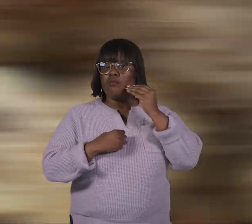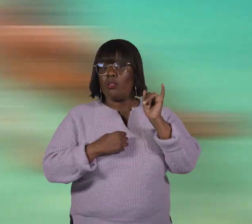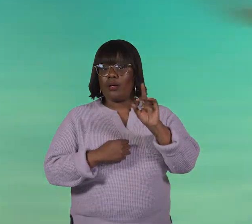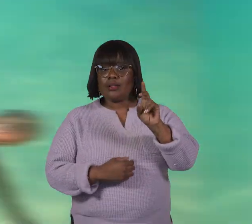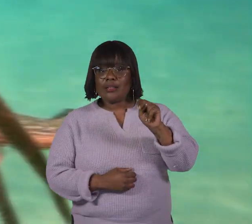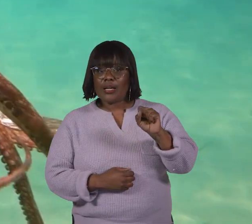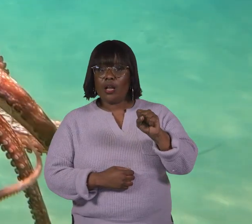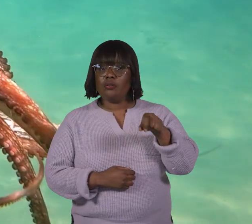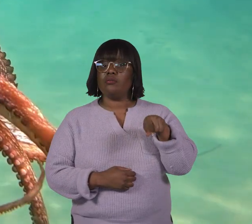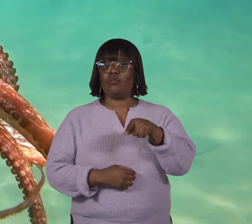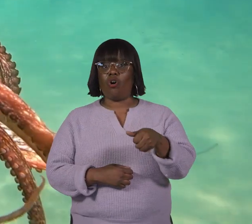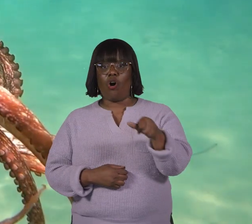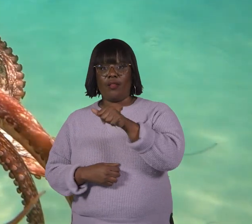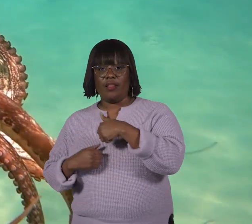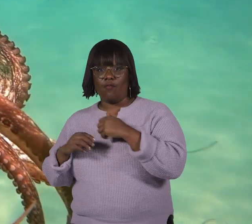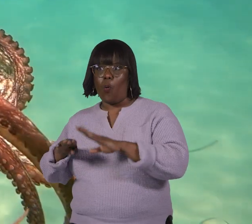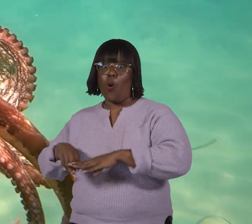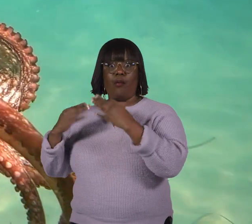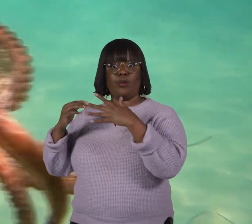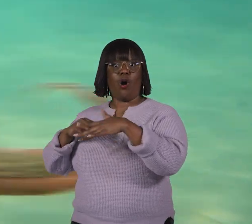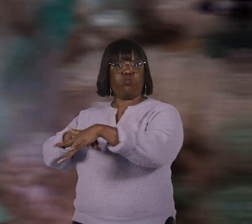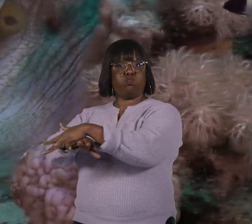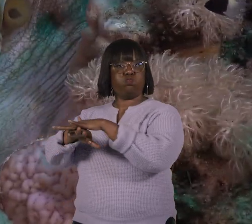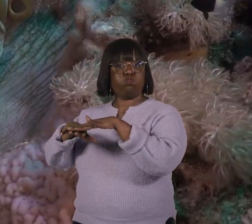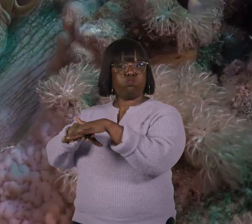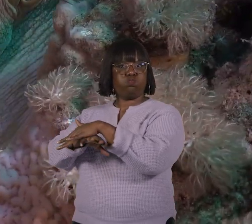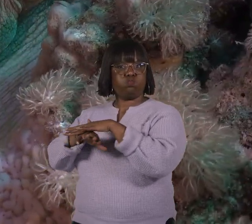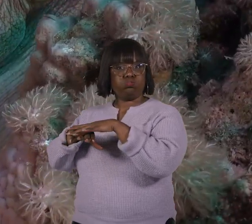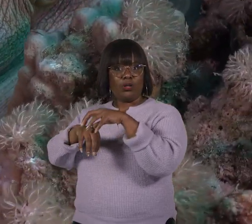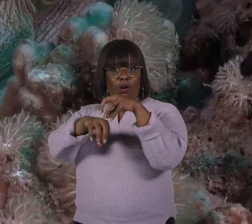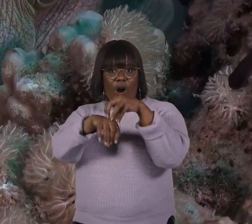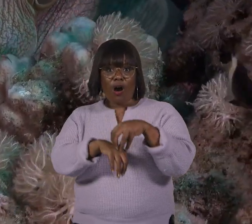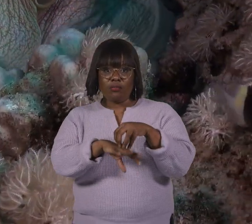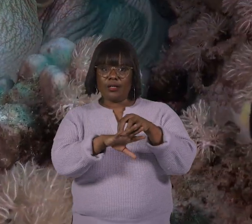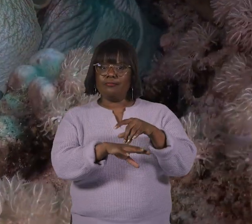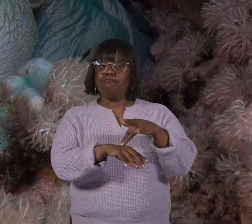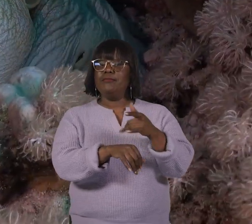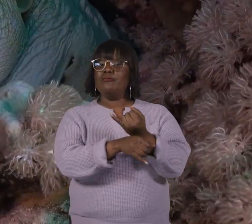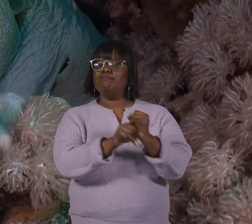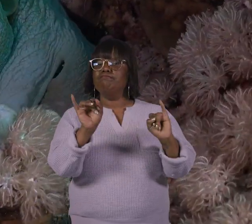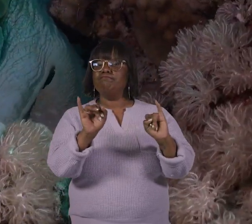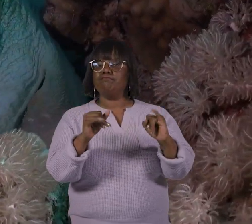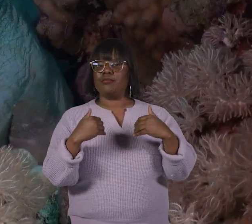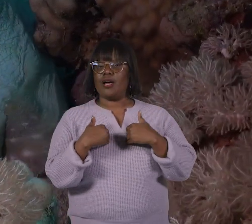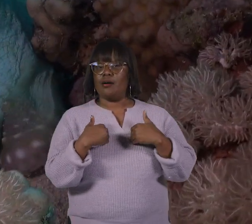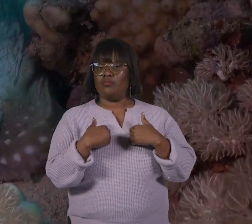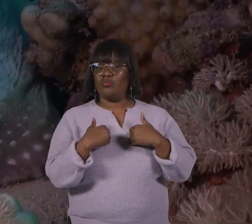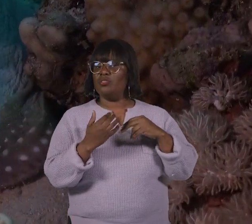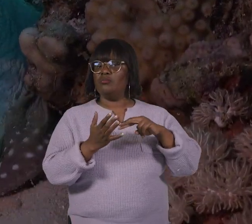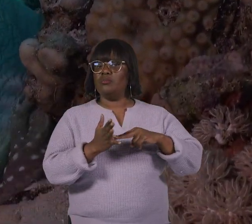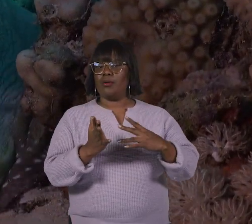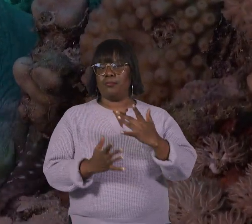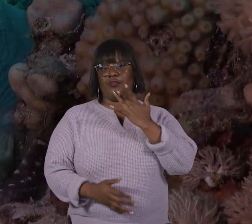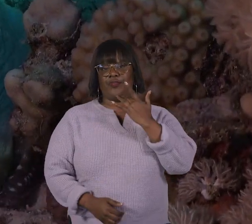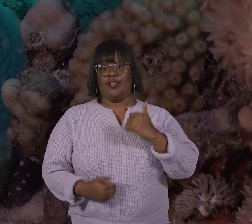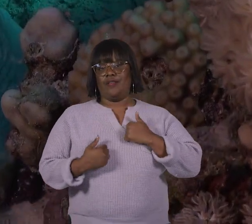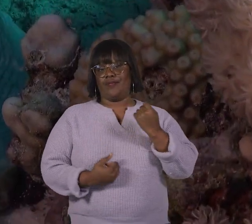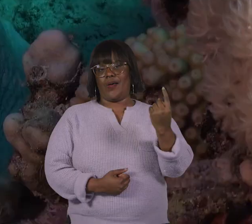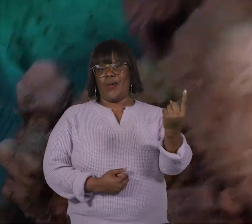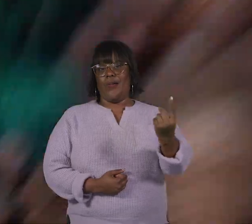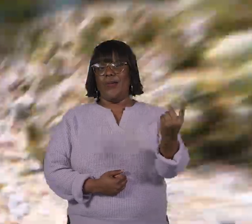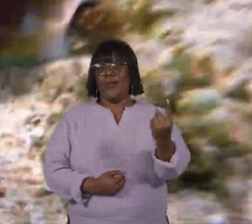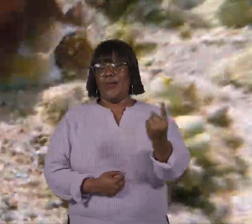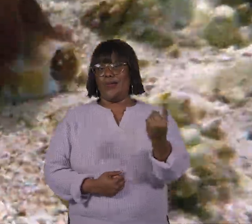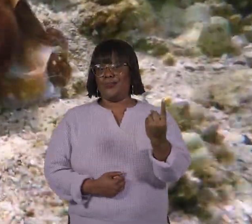caves, while others live in open areas. Octopuses are solitary animals, which means they usually prefer to live